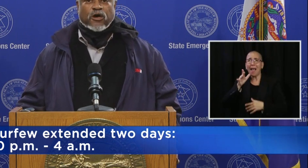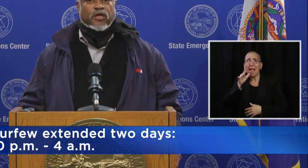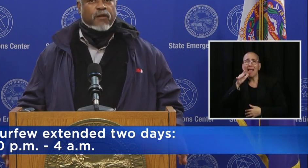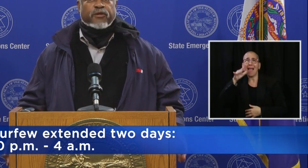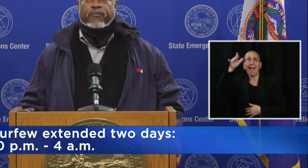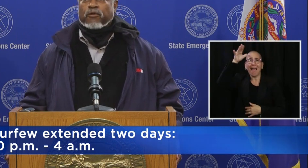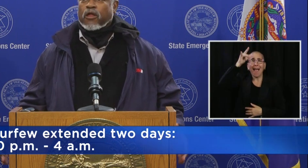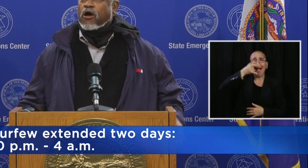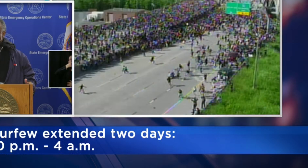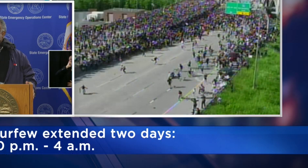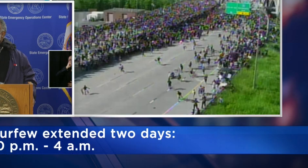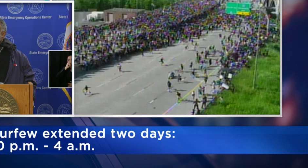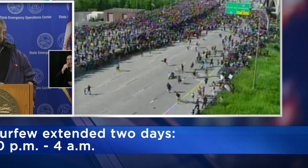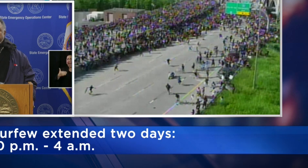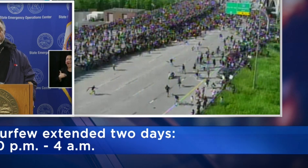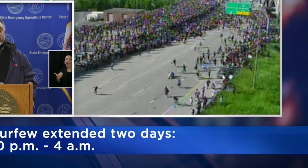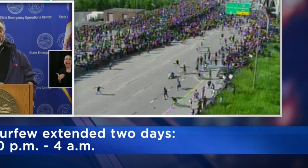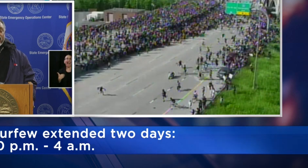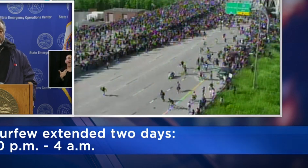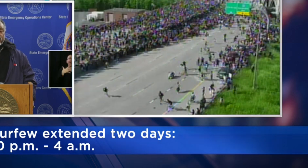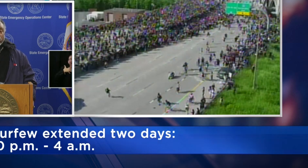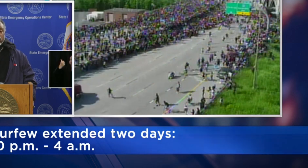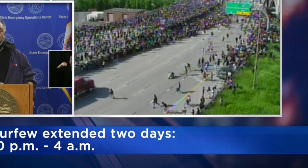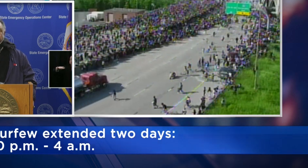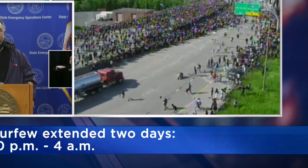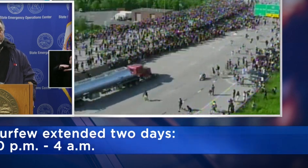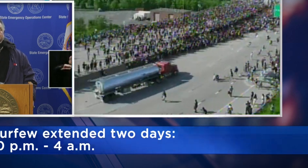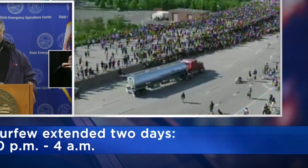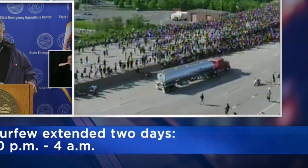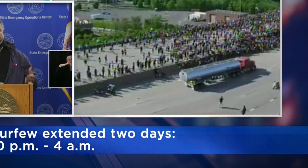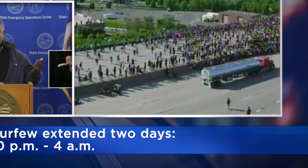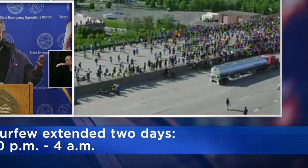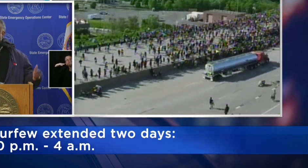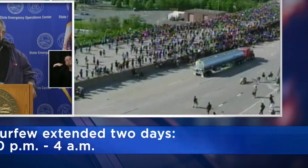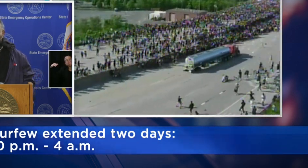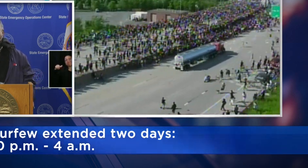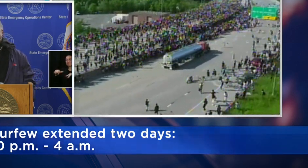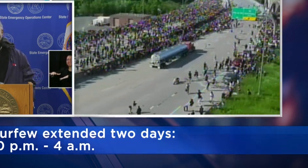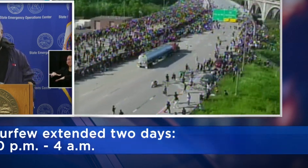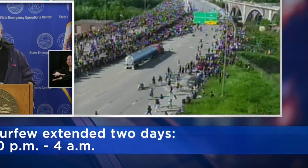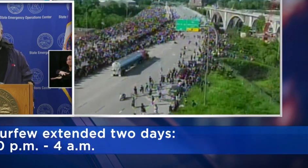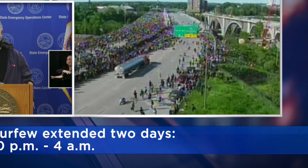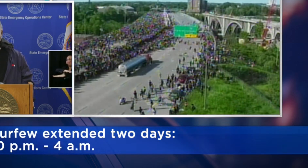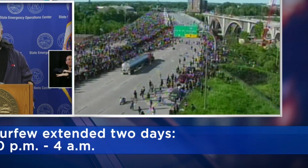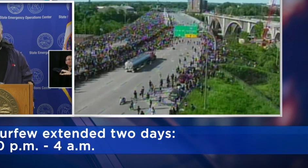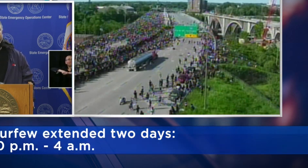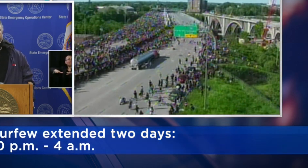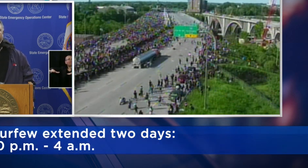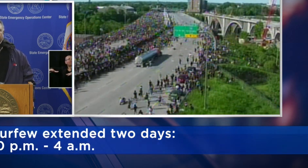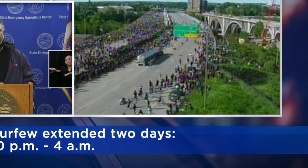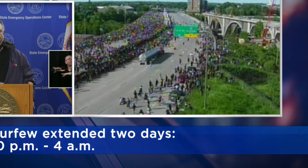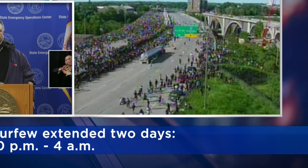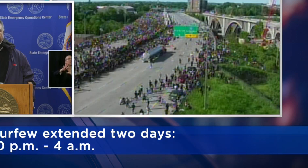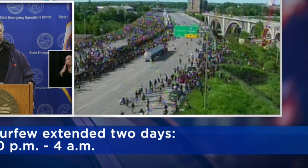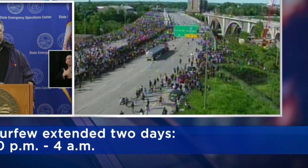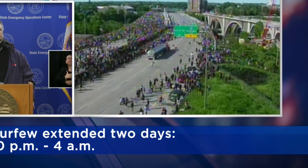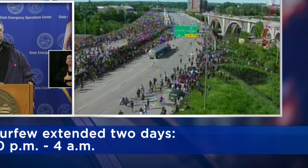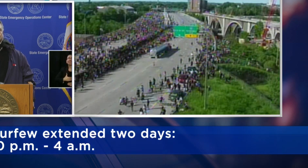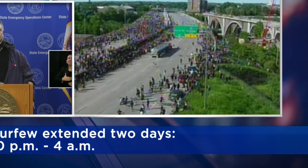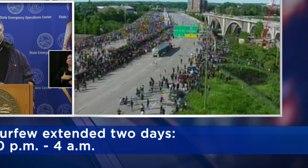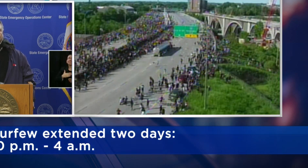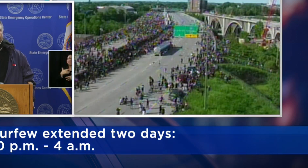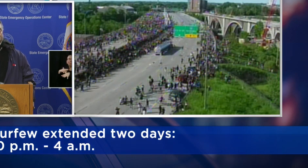We saw young people all coming together together in what was a very large and a very